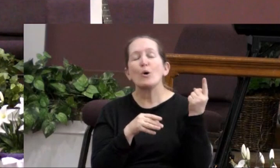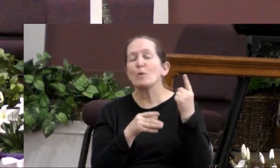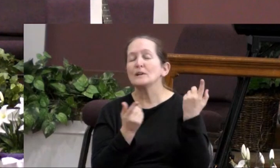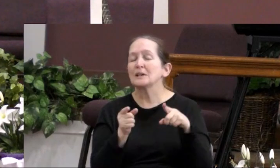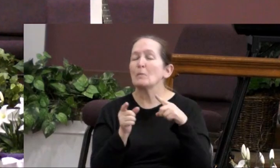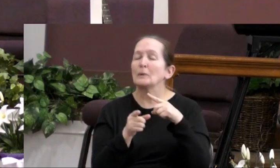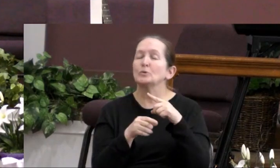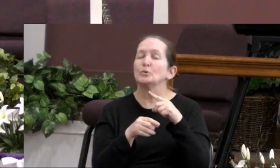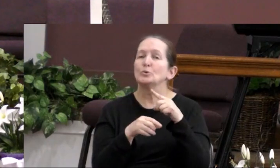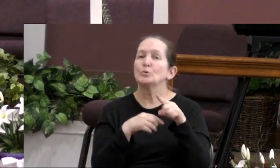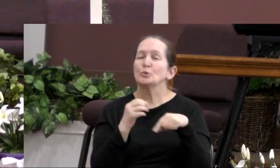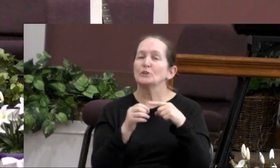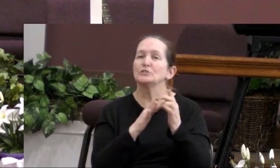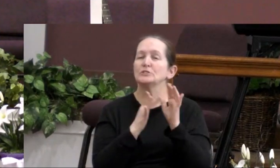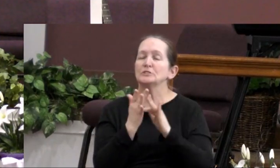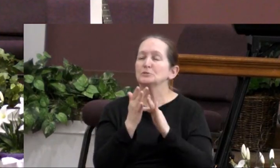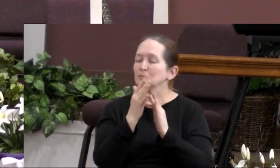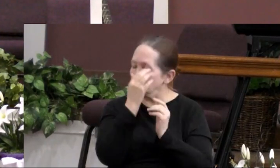Jesus.